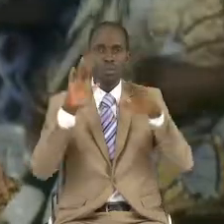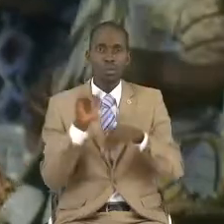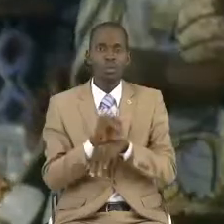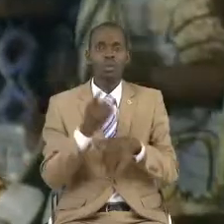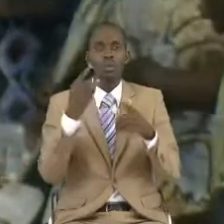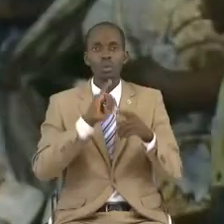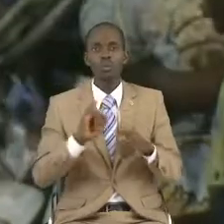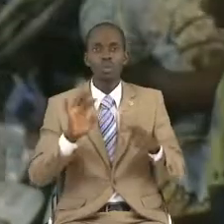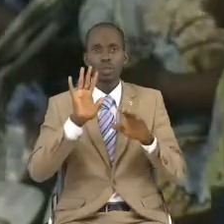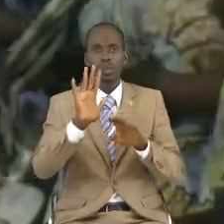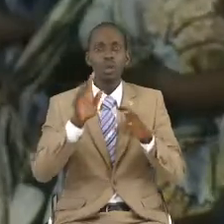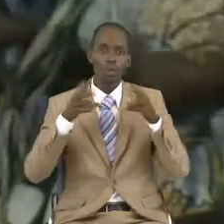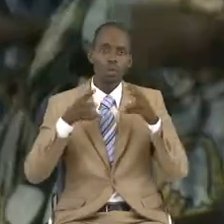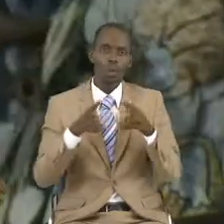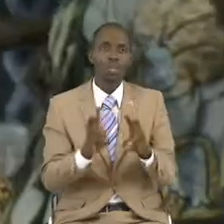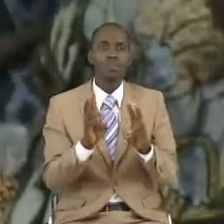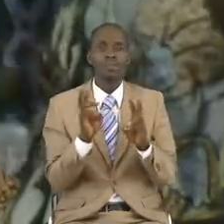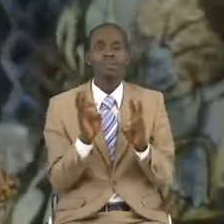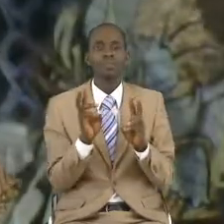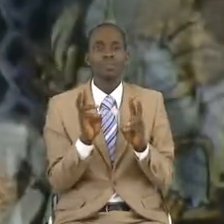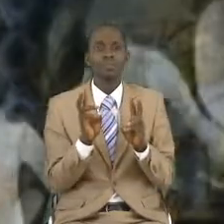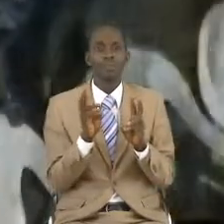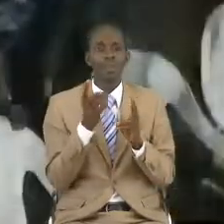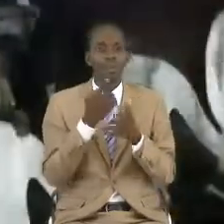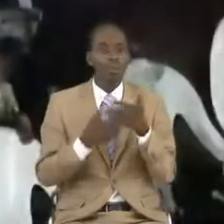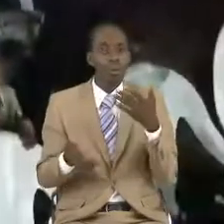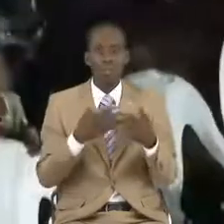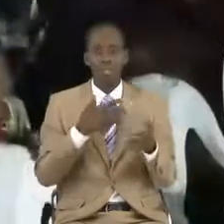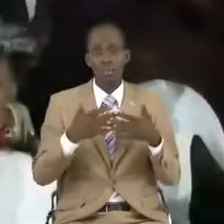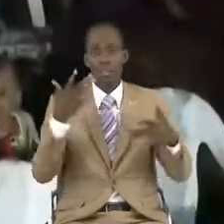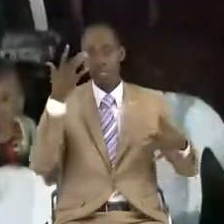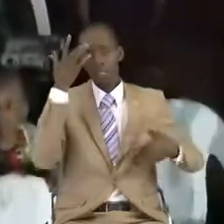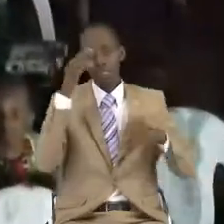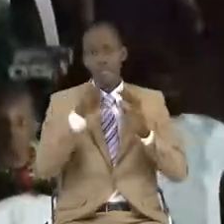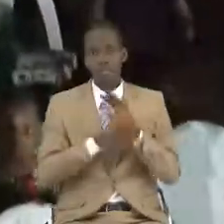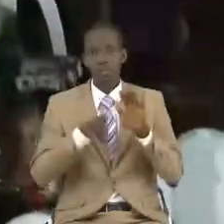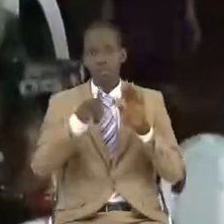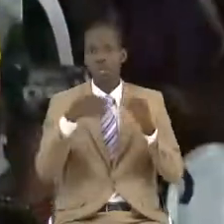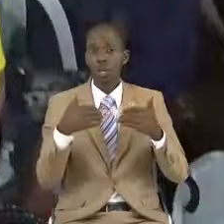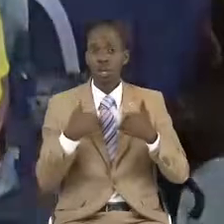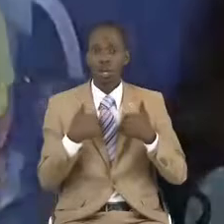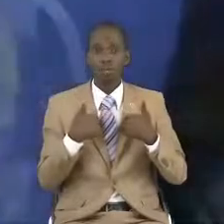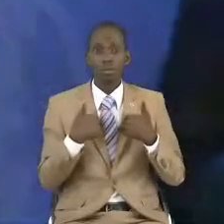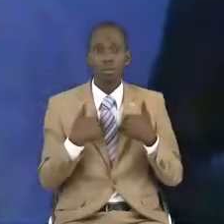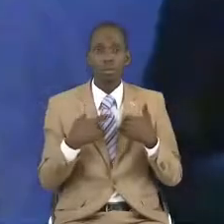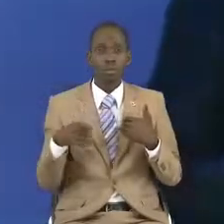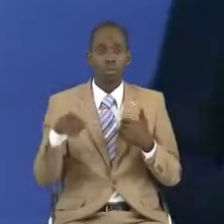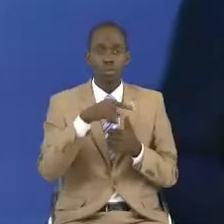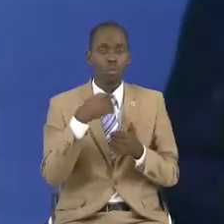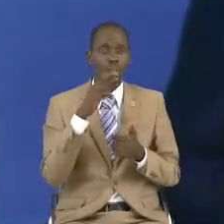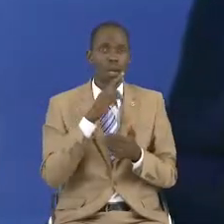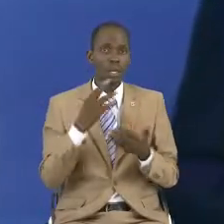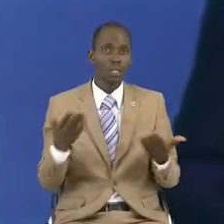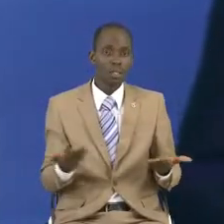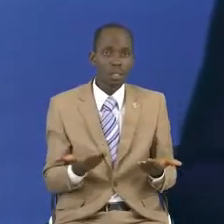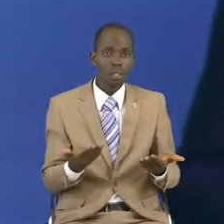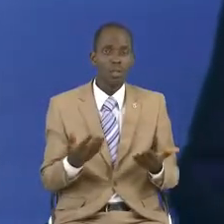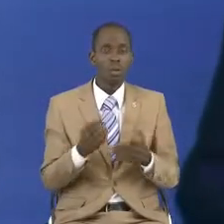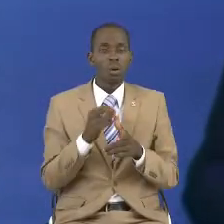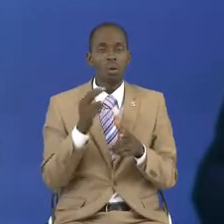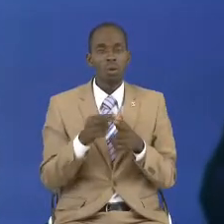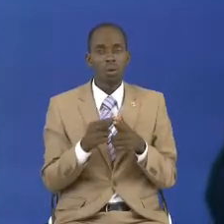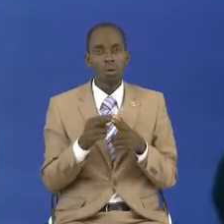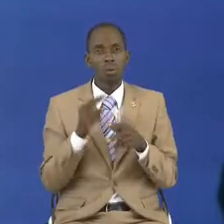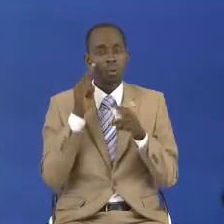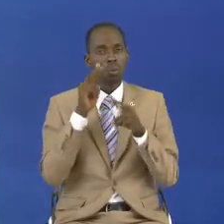way whatever sickness you have those who are here and also listen over the radio